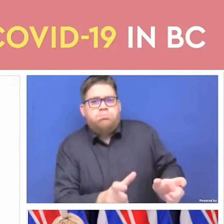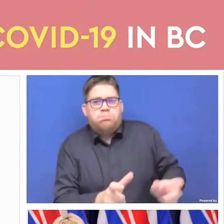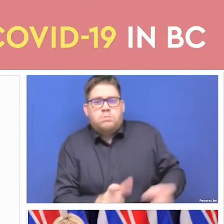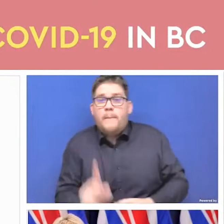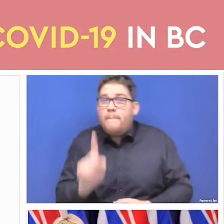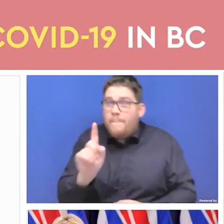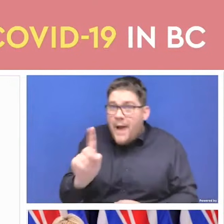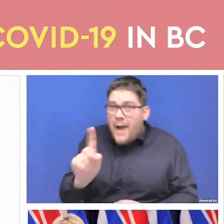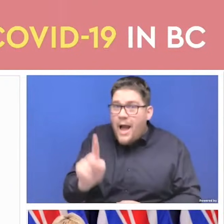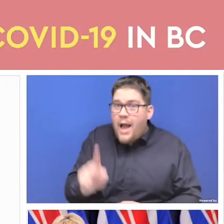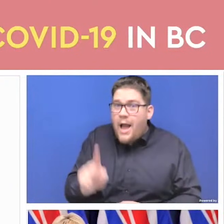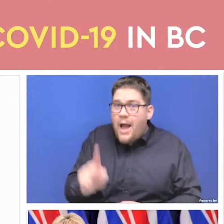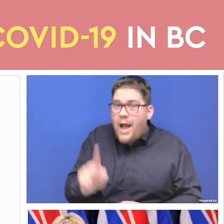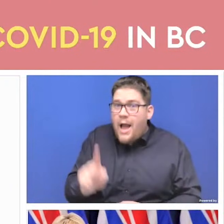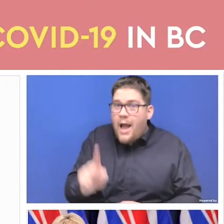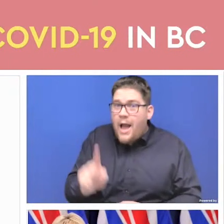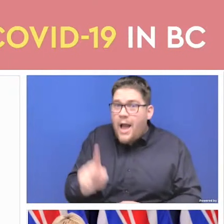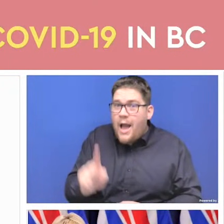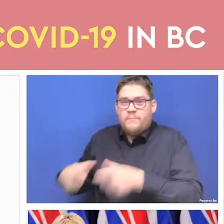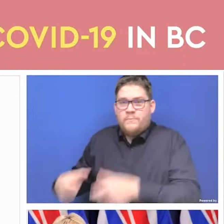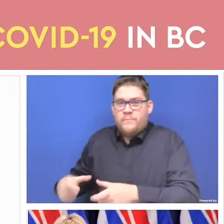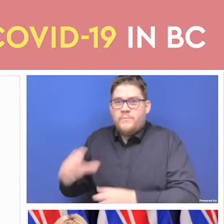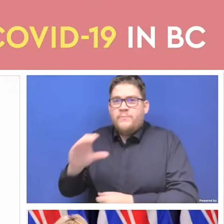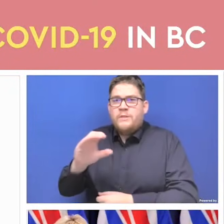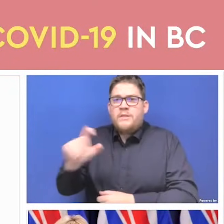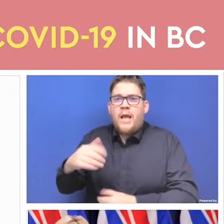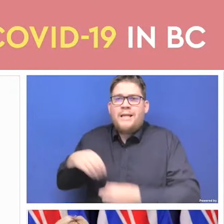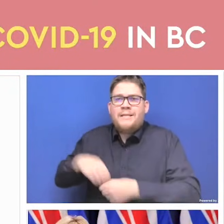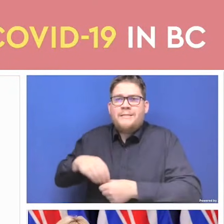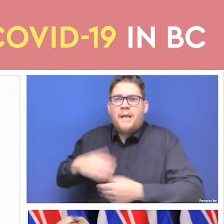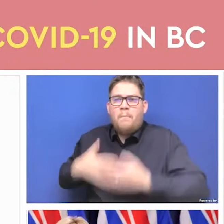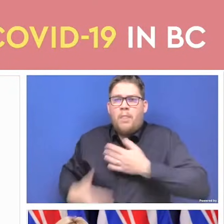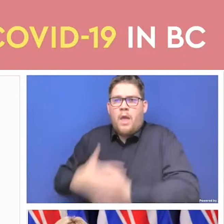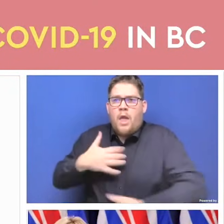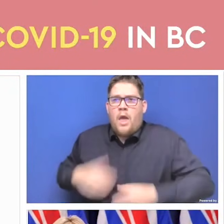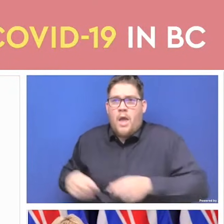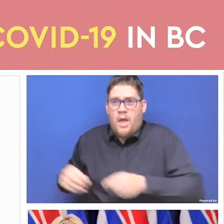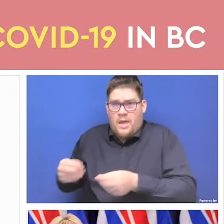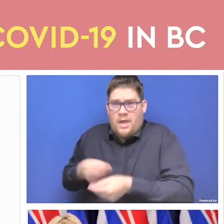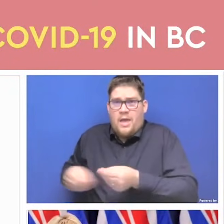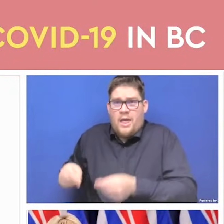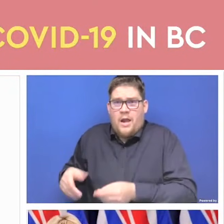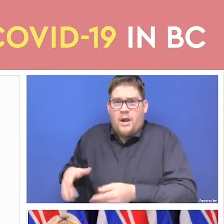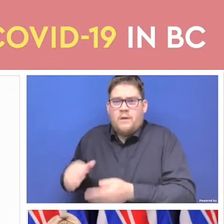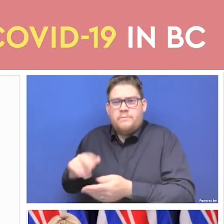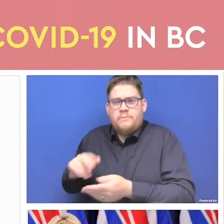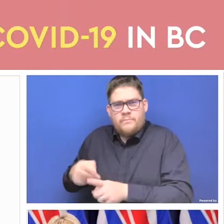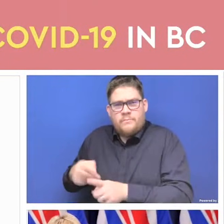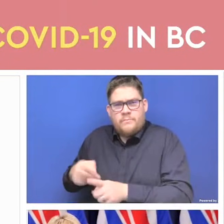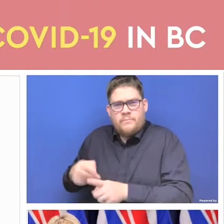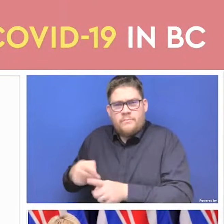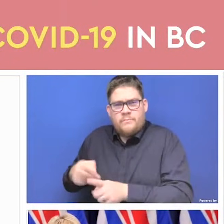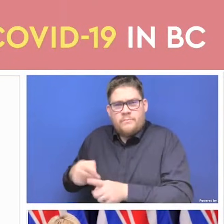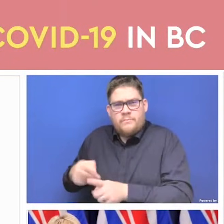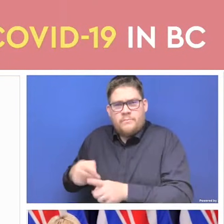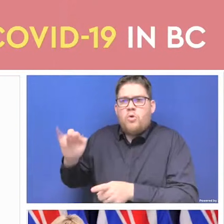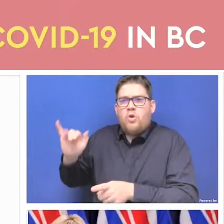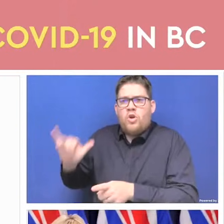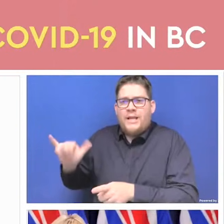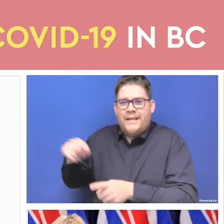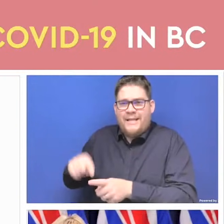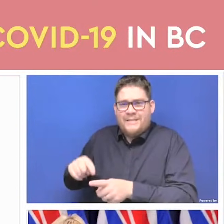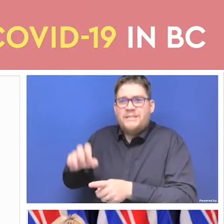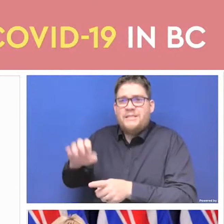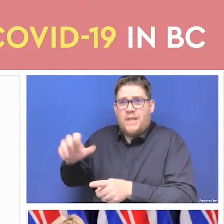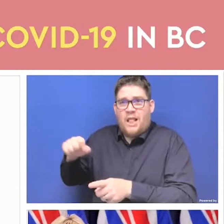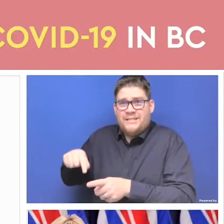immunity, so those memory cells that we have as part of our immune system, those mature